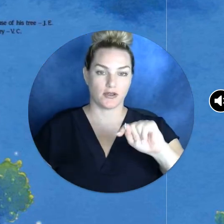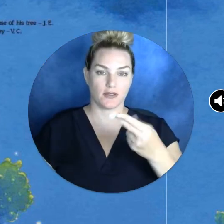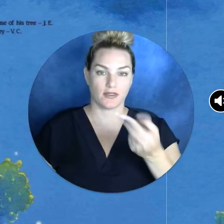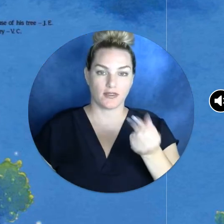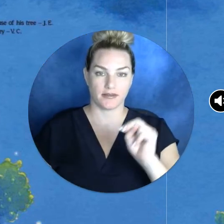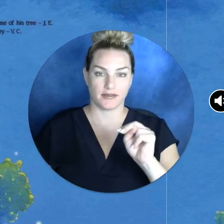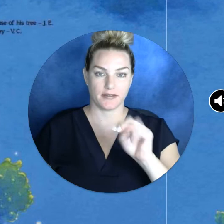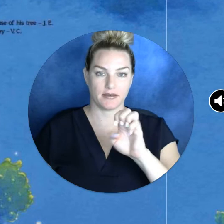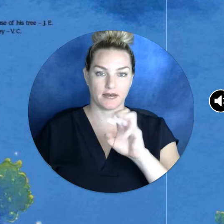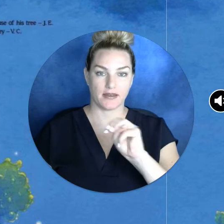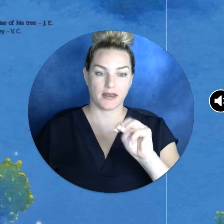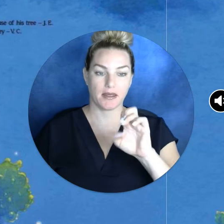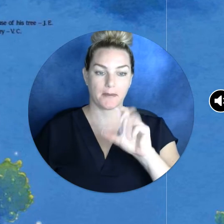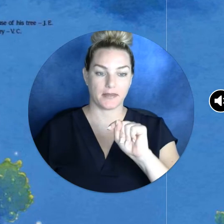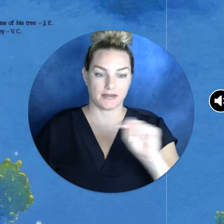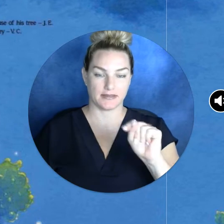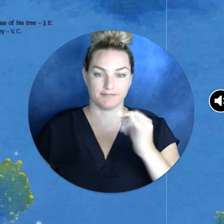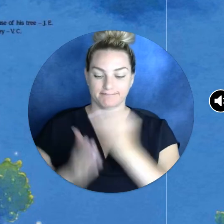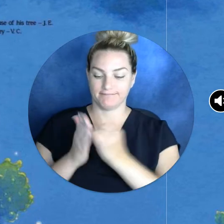Caban.